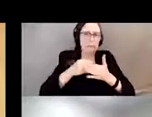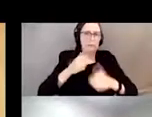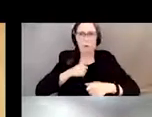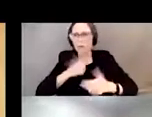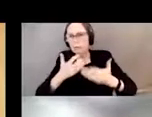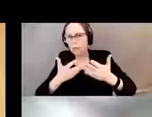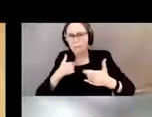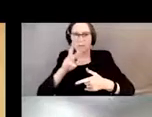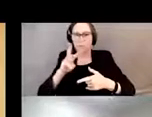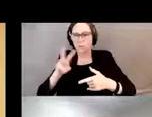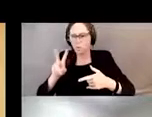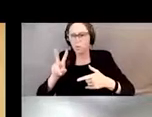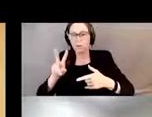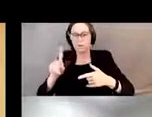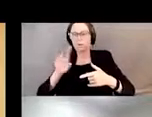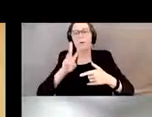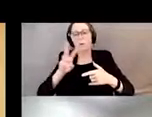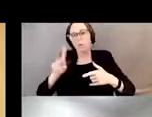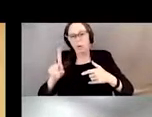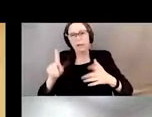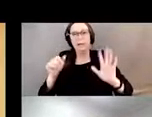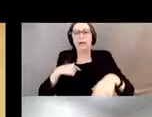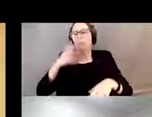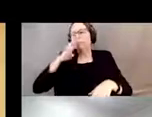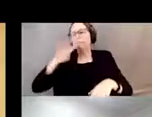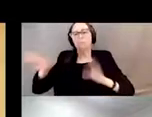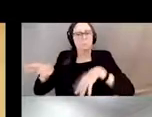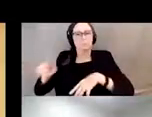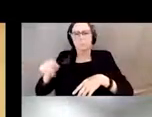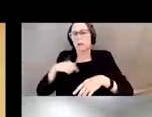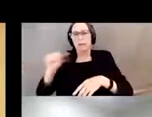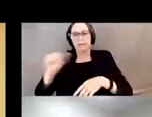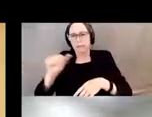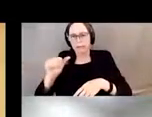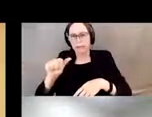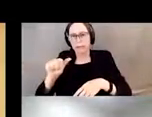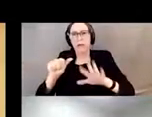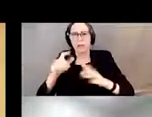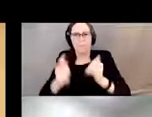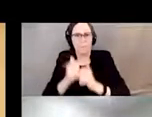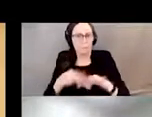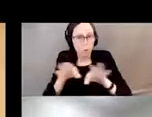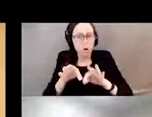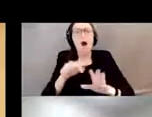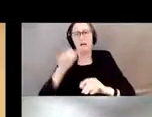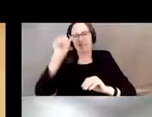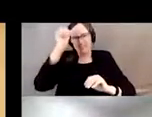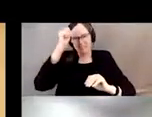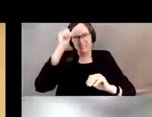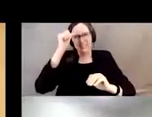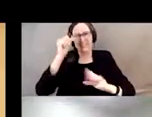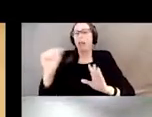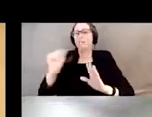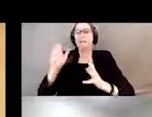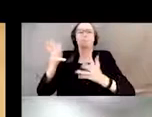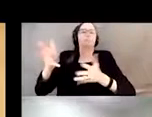we don't care about Afghanistan anymore and what happens there. India is the thing we need to control. Afghanistan can do whatever it